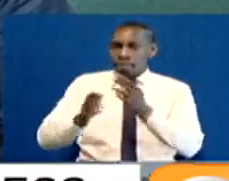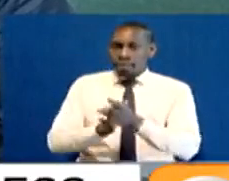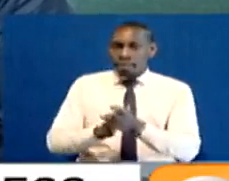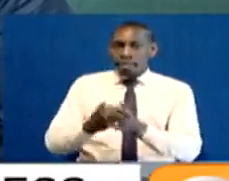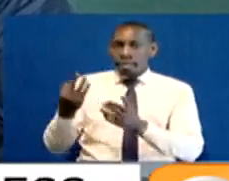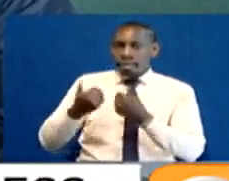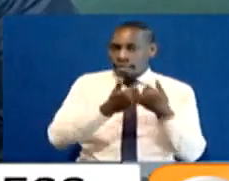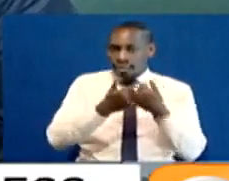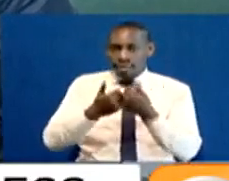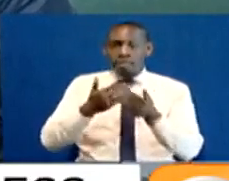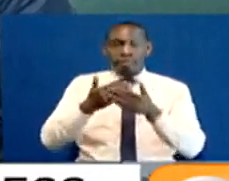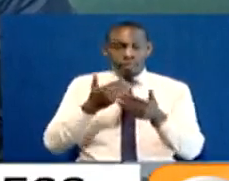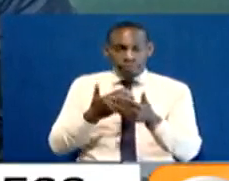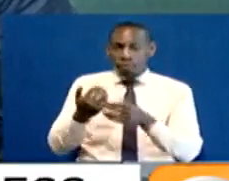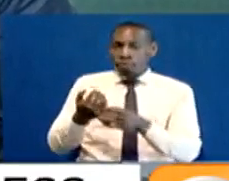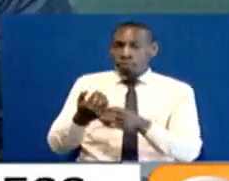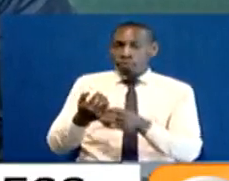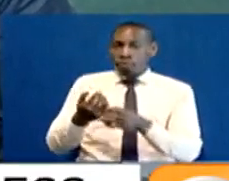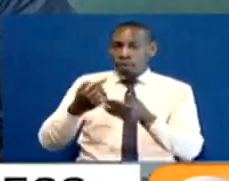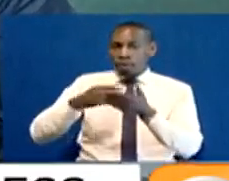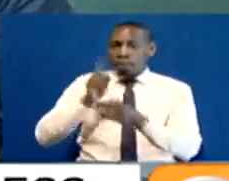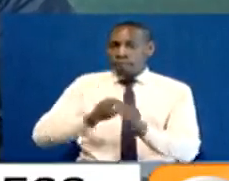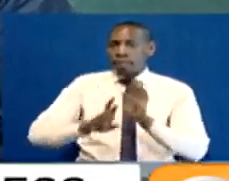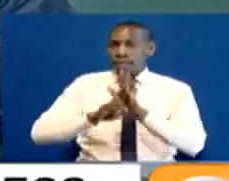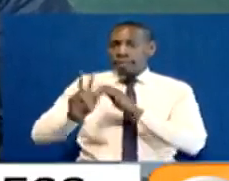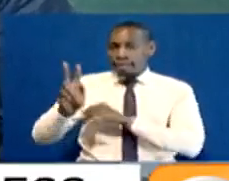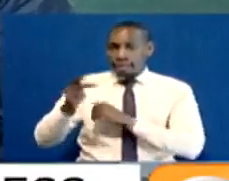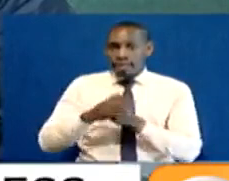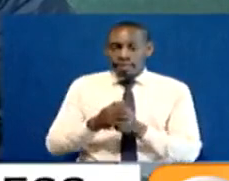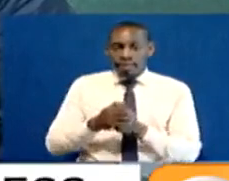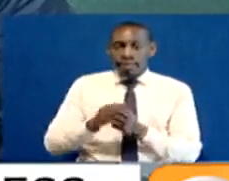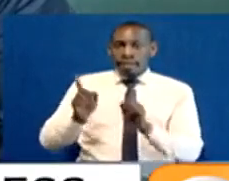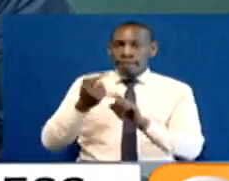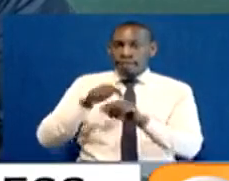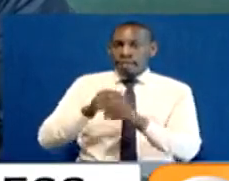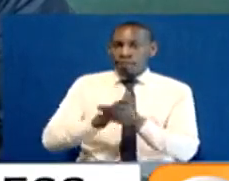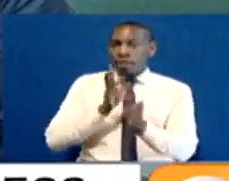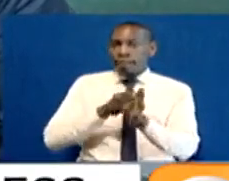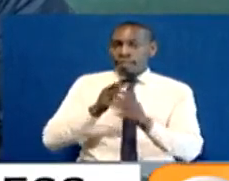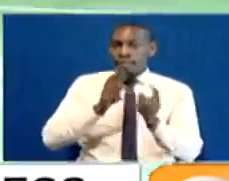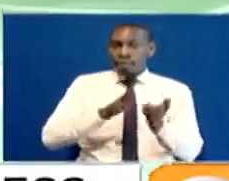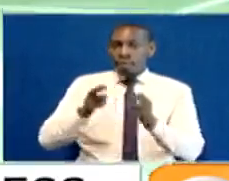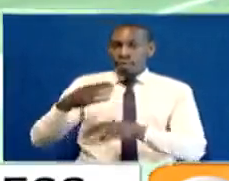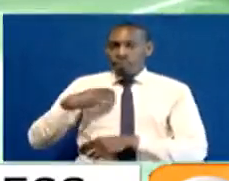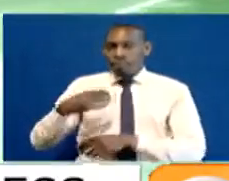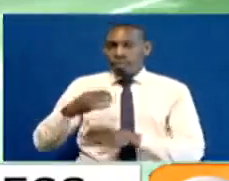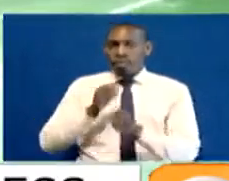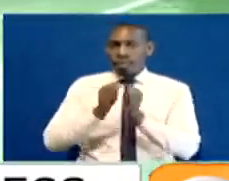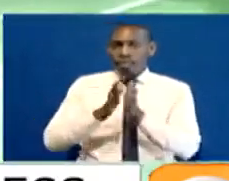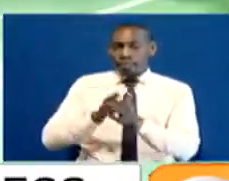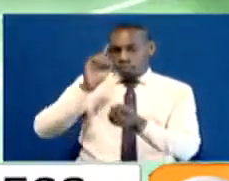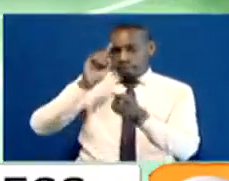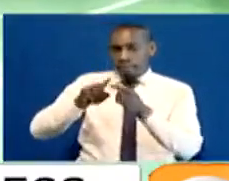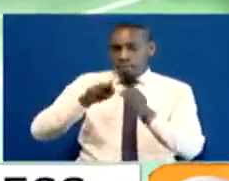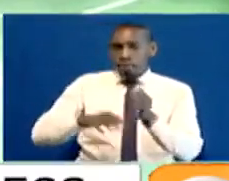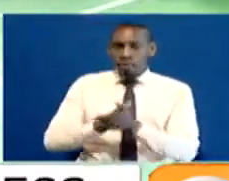three tournaments before they got the nod to represent Kenya. Being their first time at the Commonwealth Games, they have set a modest target